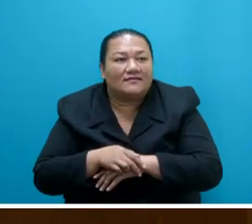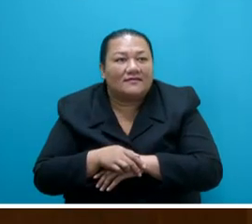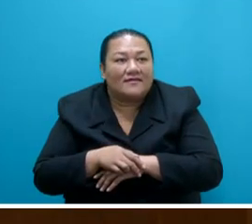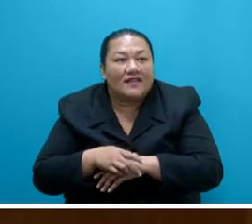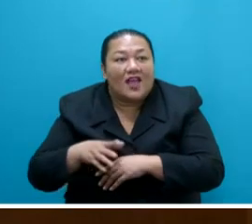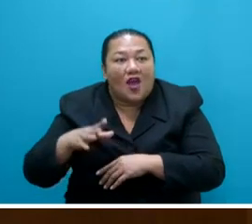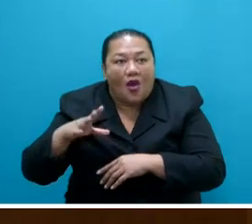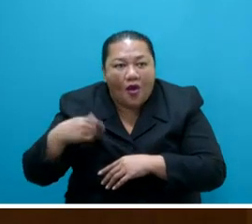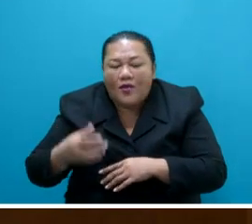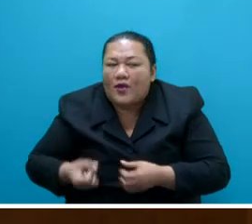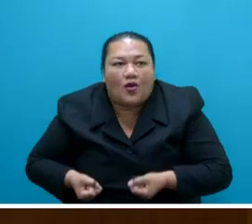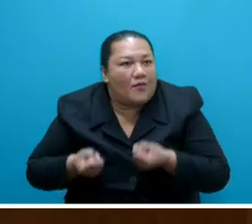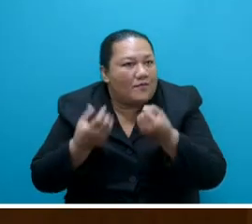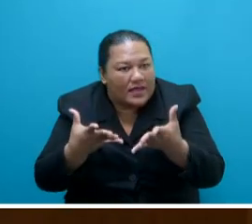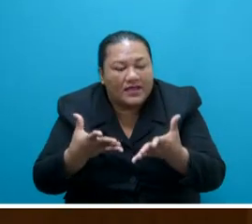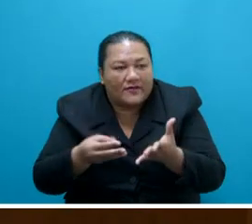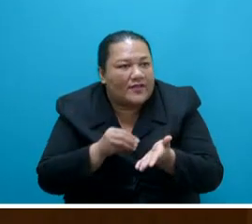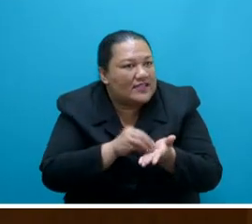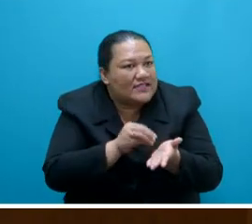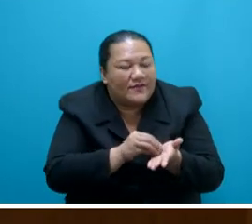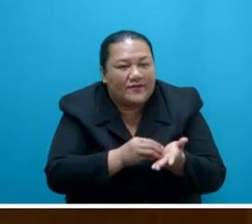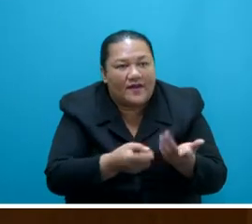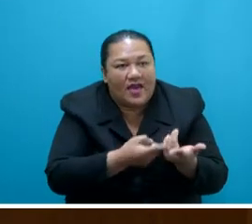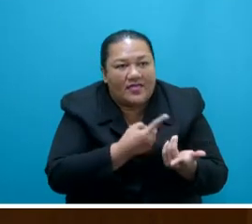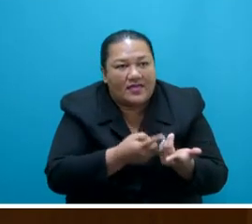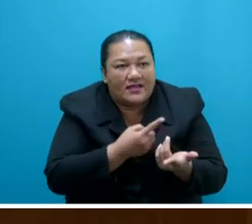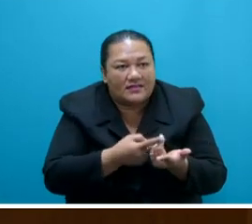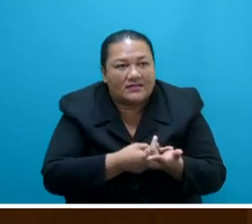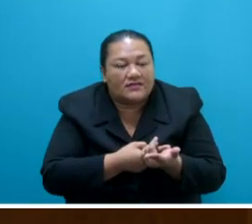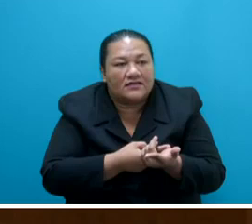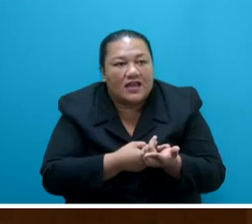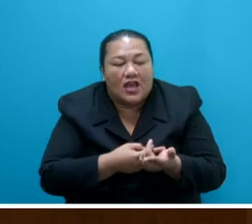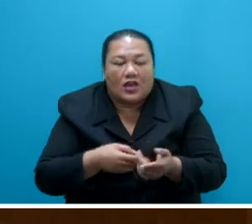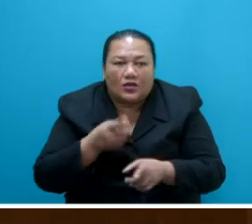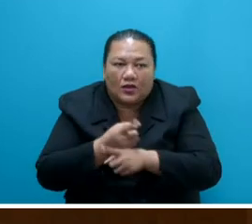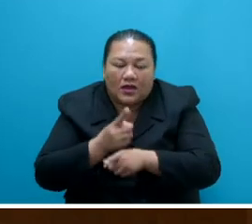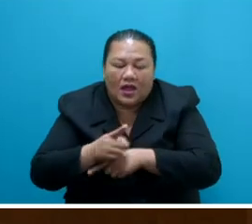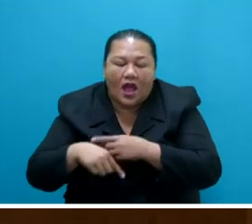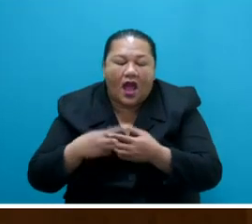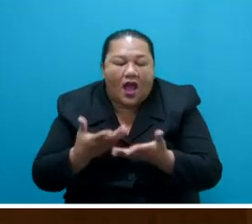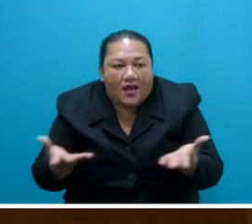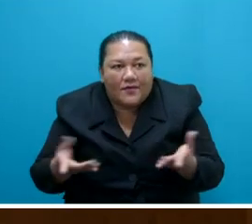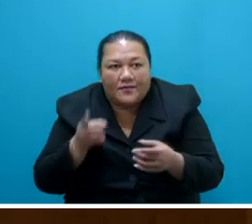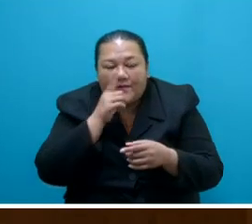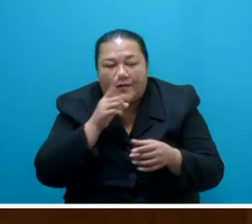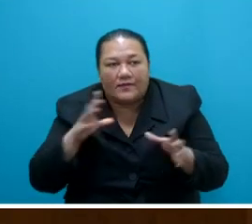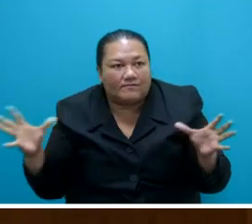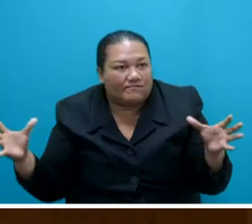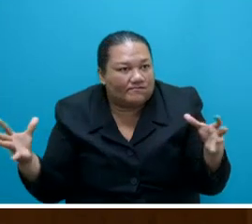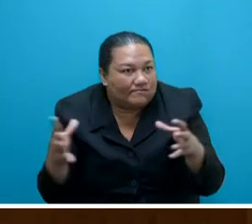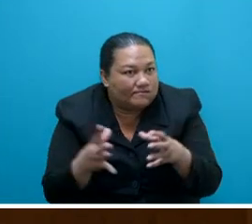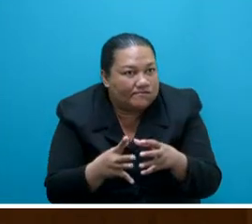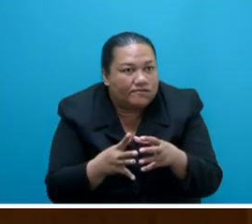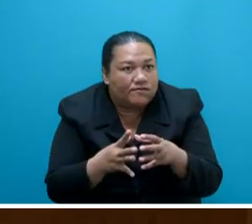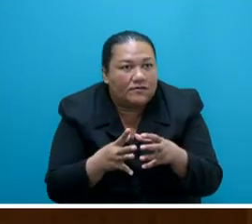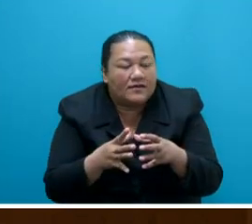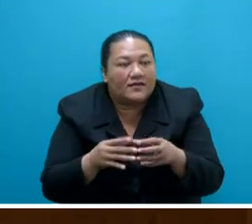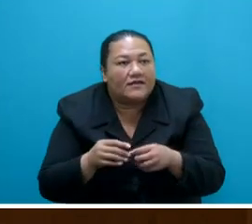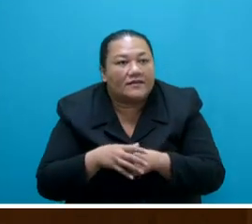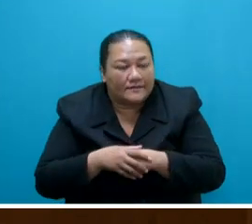to commit to the service of others. He taught me how to bring people together and help them help each other in common